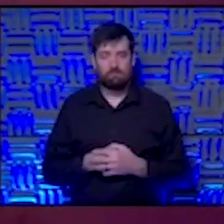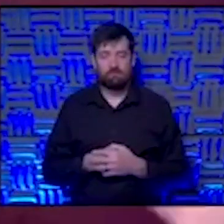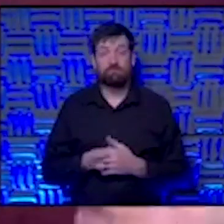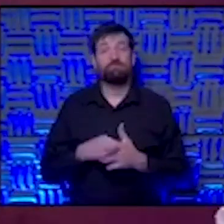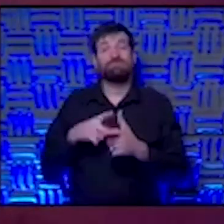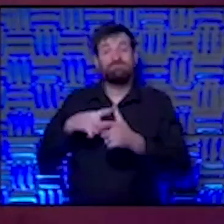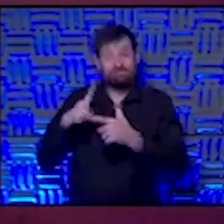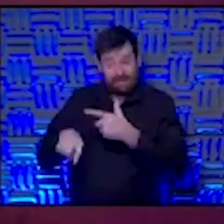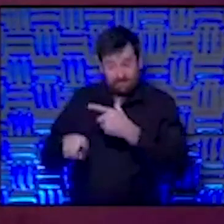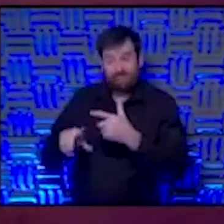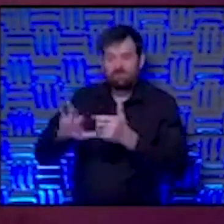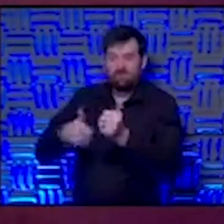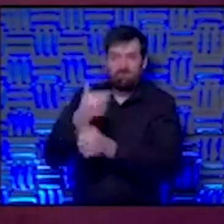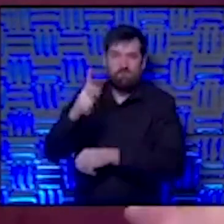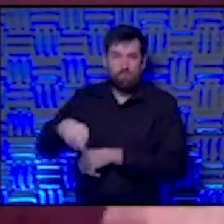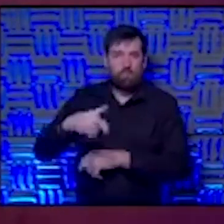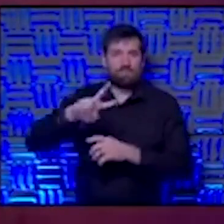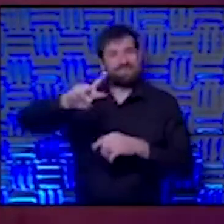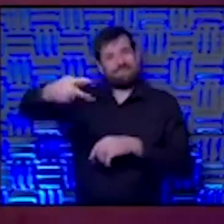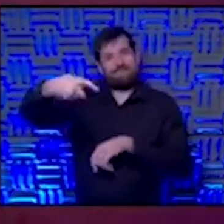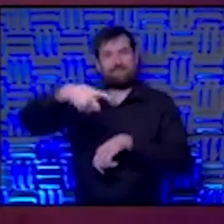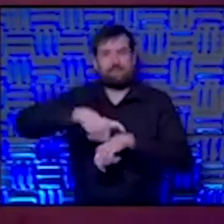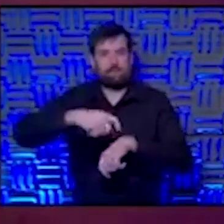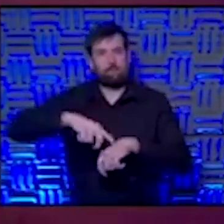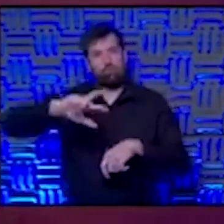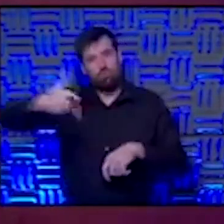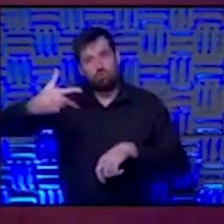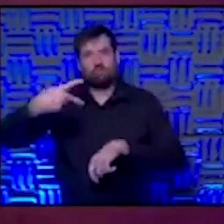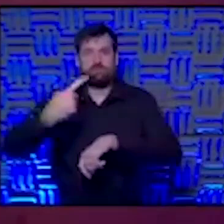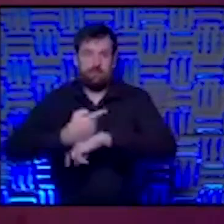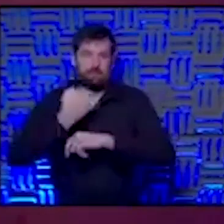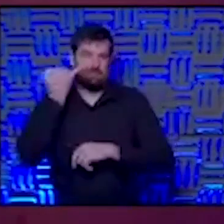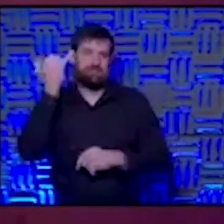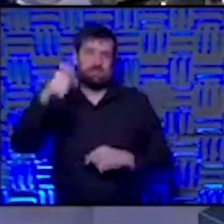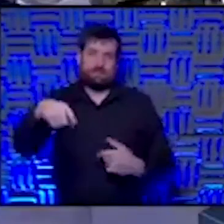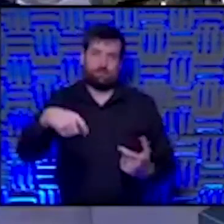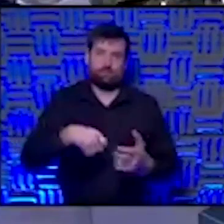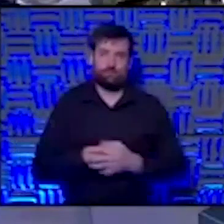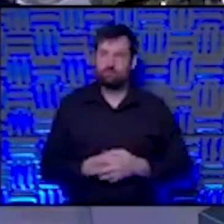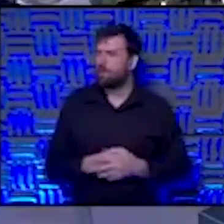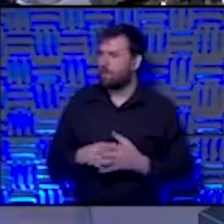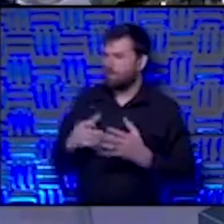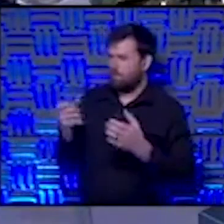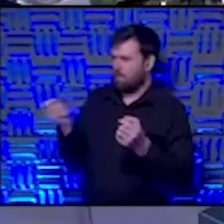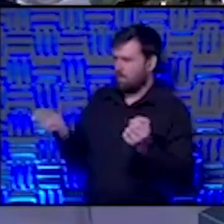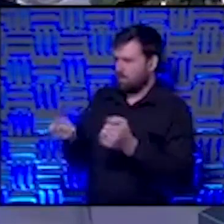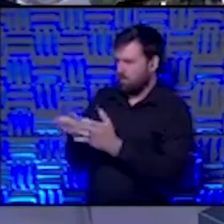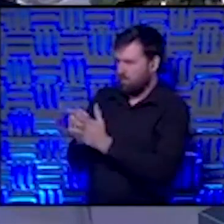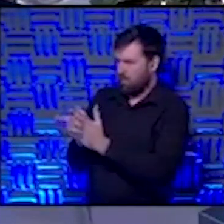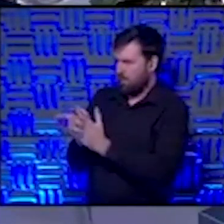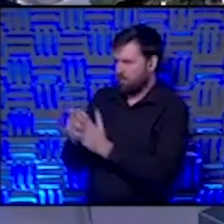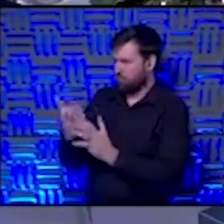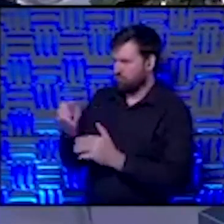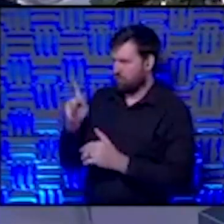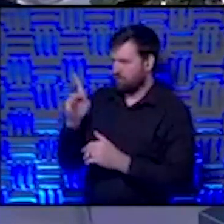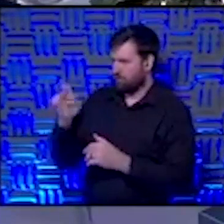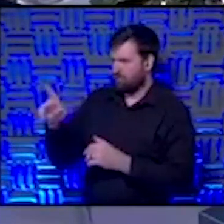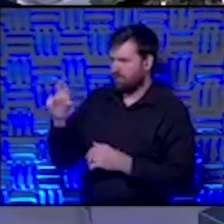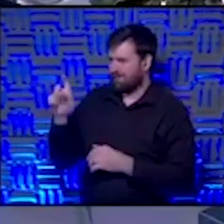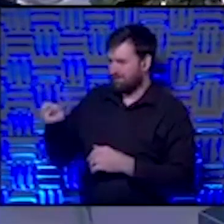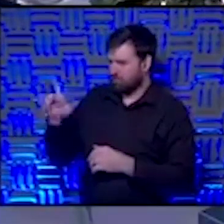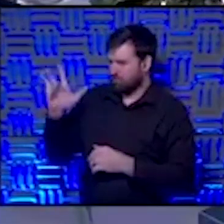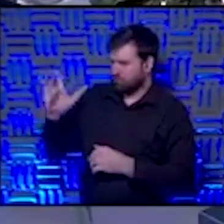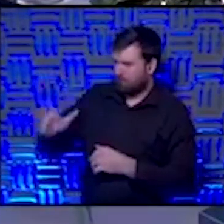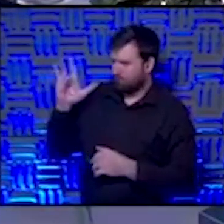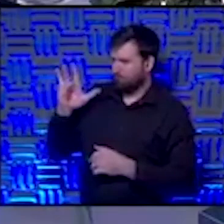follow up and come back for a second clinic date and then a third clinic date if needed. Hang on one quick second, JKR. I think we need you to hit your